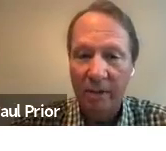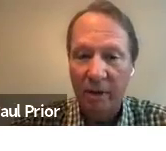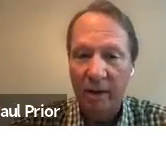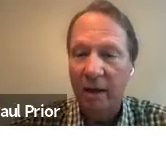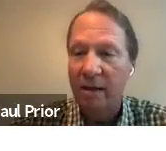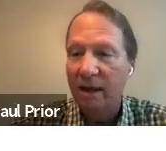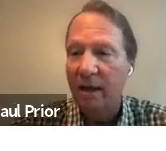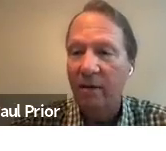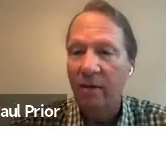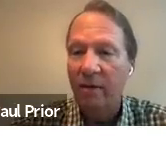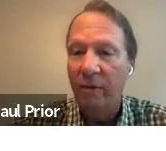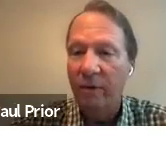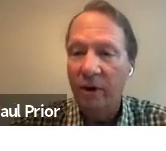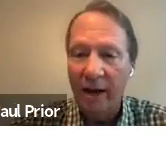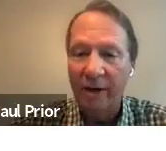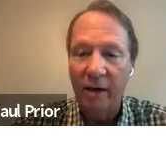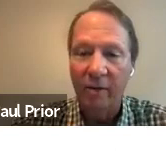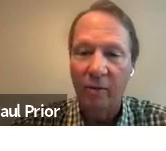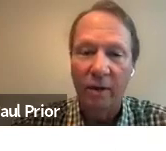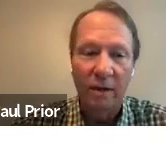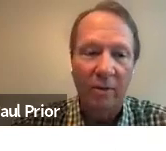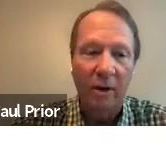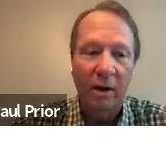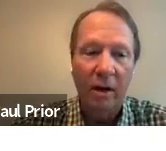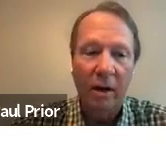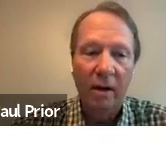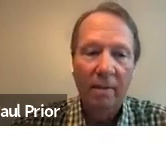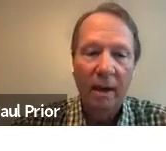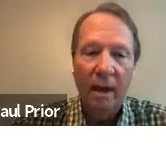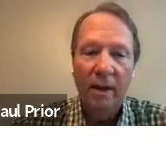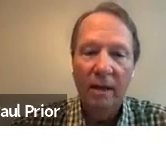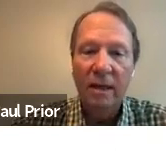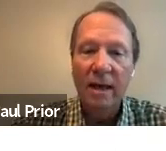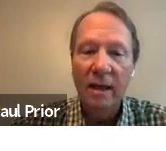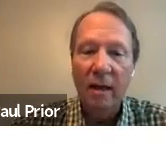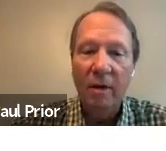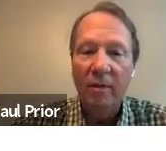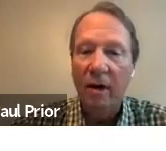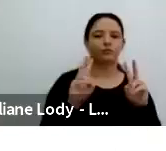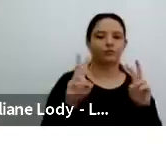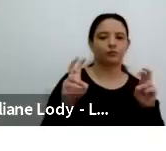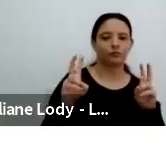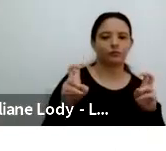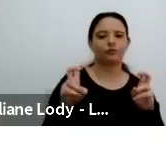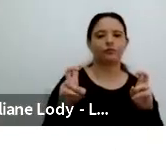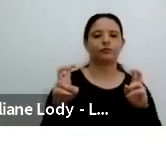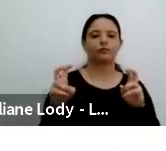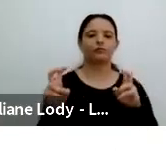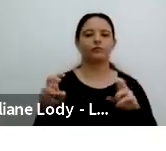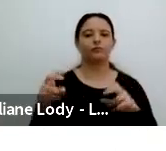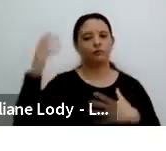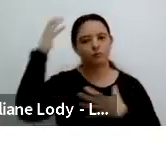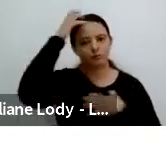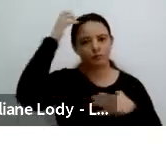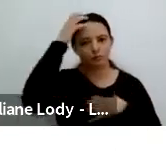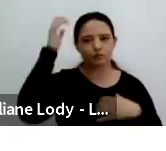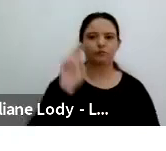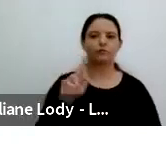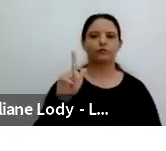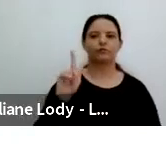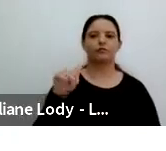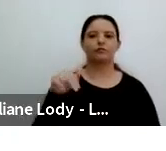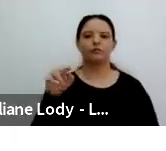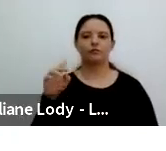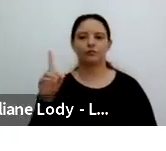colobus monkeys in Uganda one summer. And that seeing them involved, you know, seeing individual